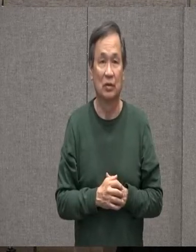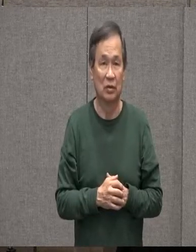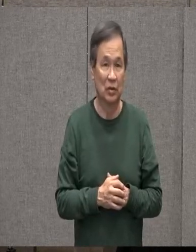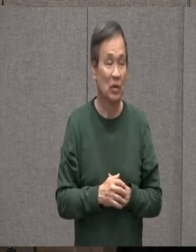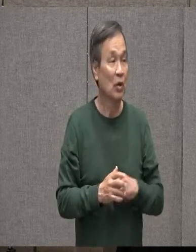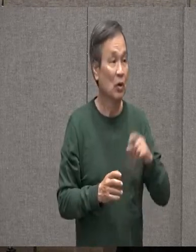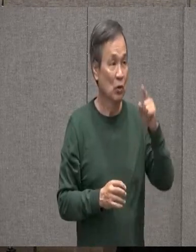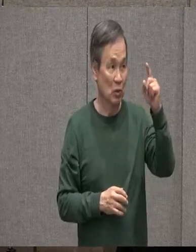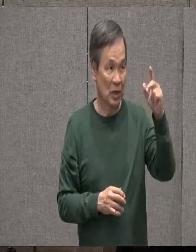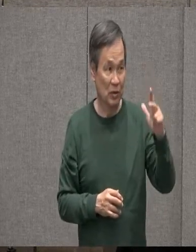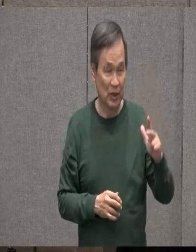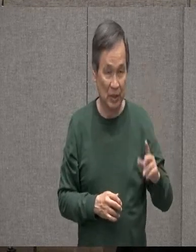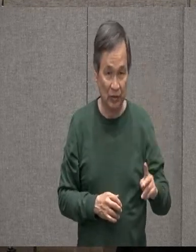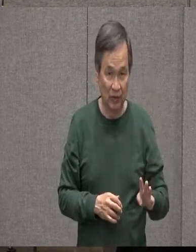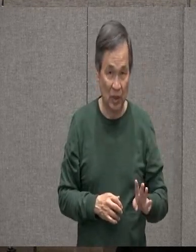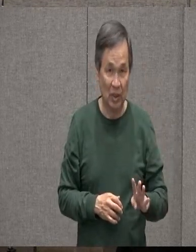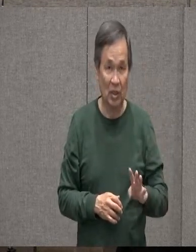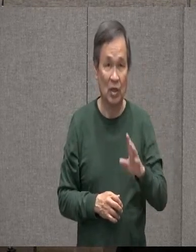here?